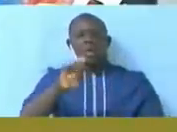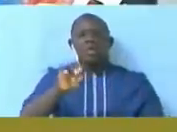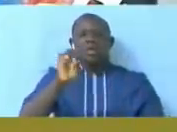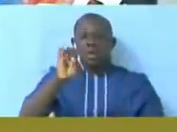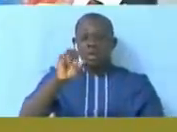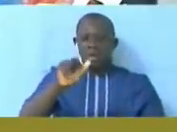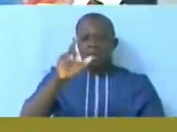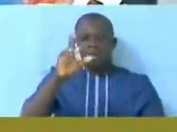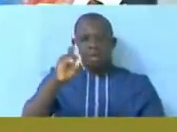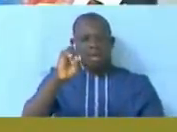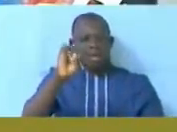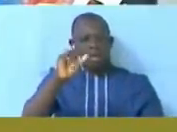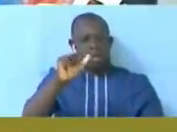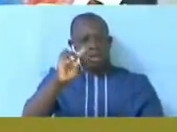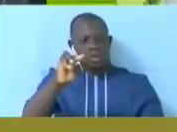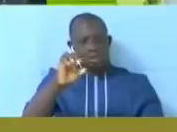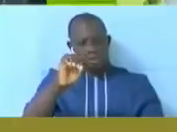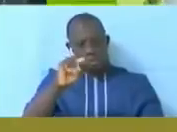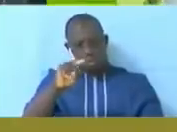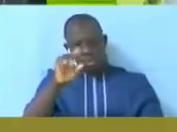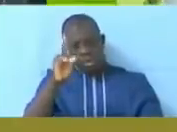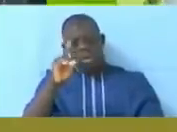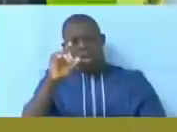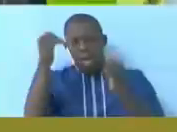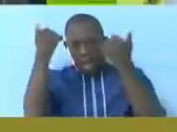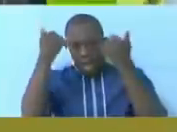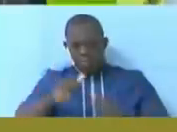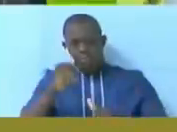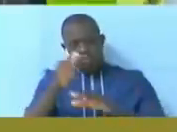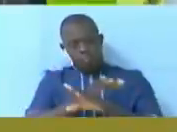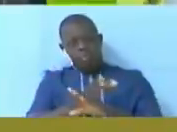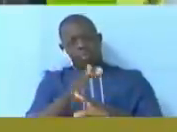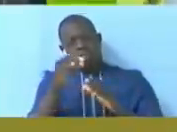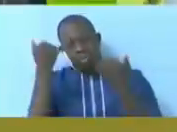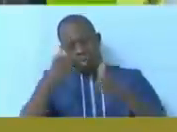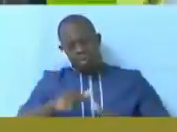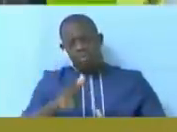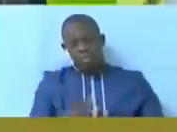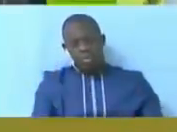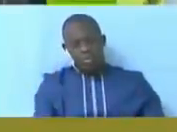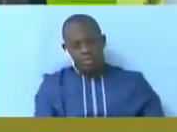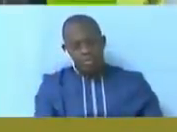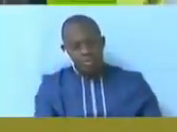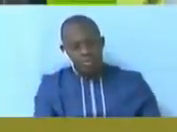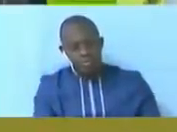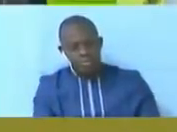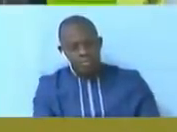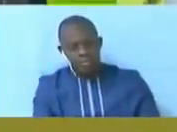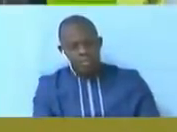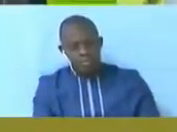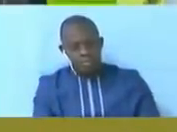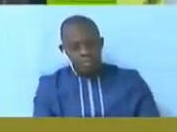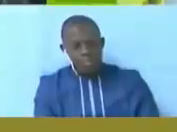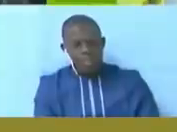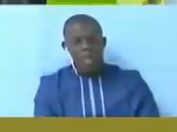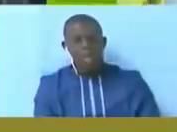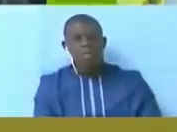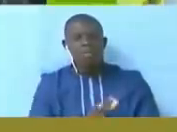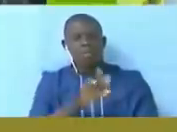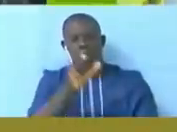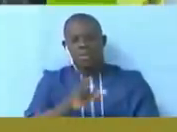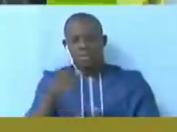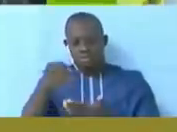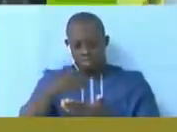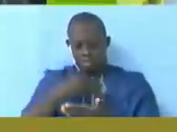ba. The NIA Diamond case. NIA law lulu ki kole au ni. I got the tip of the information.